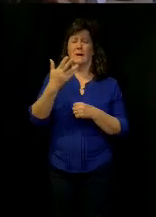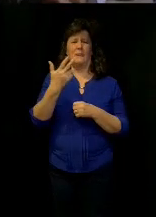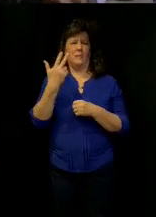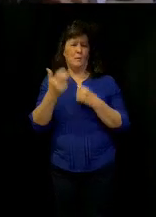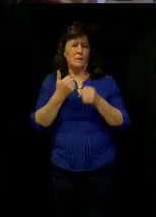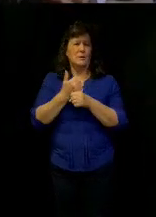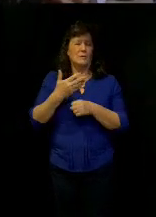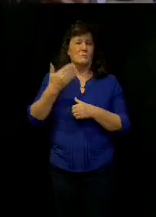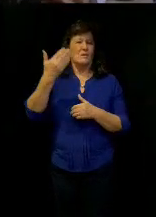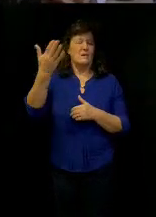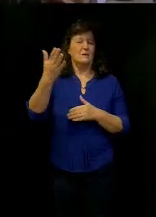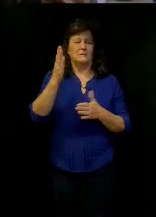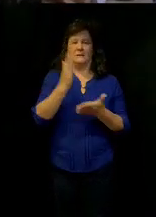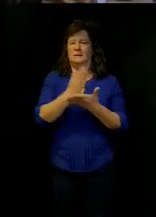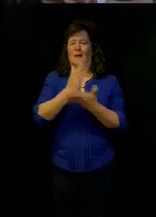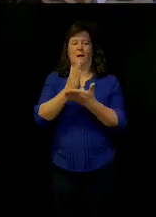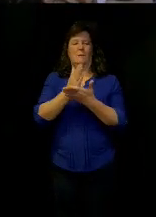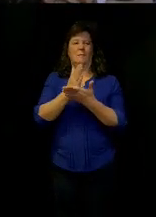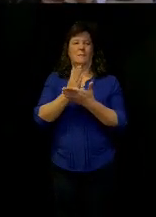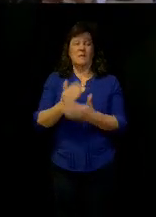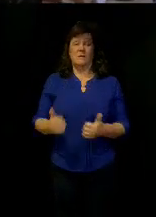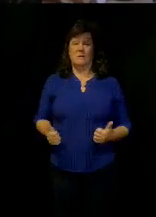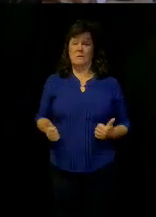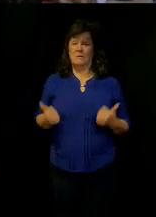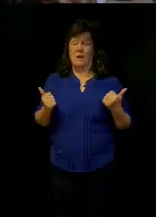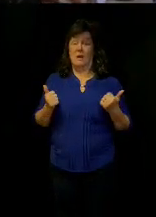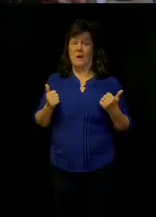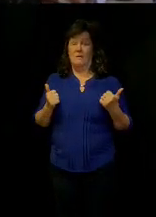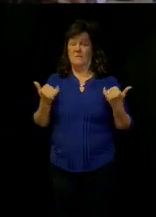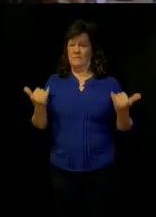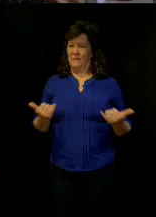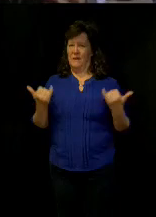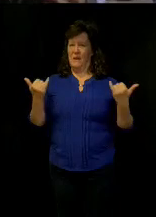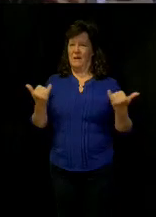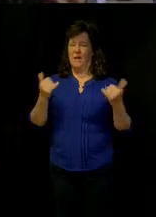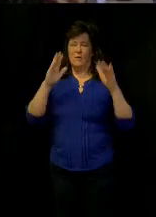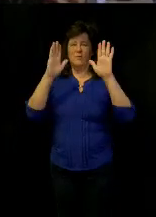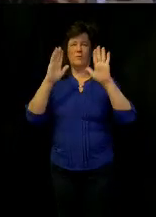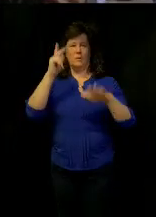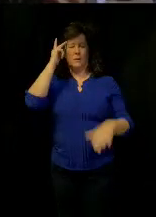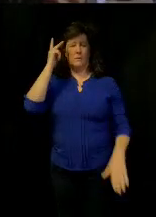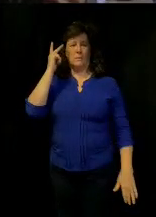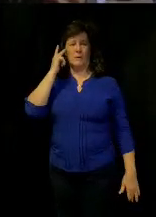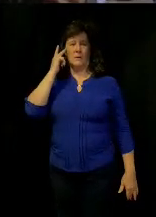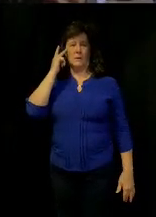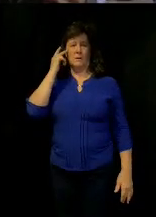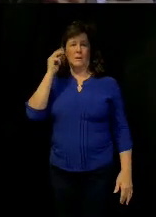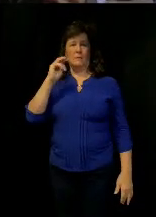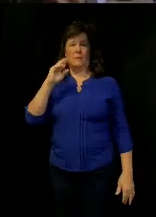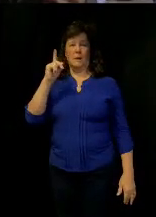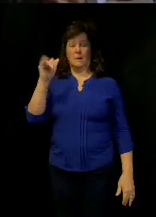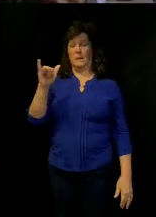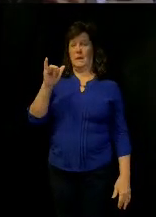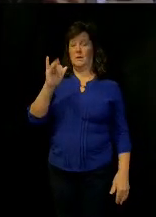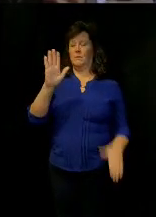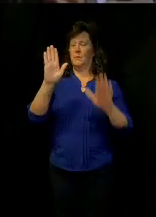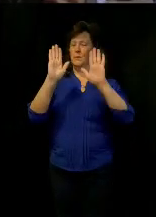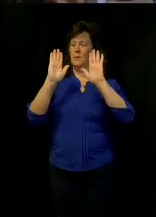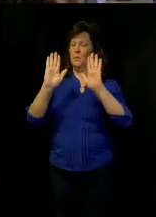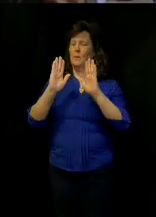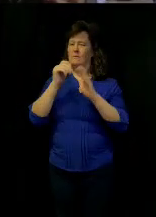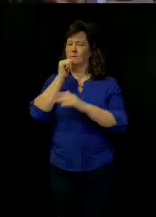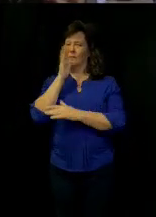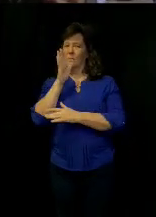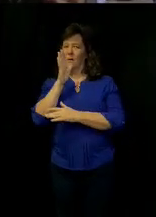now. No. We're going to live, be present. You guys are great parents. Mandy, you are a great mommy. You are a